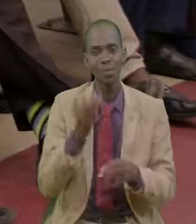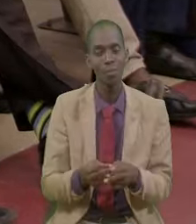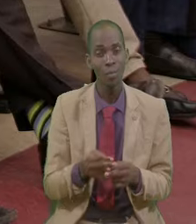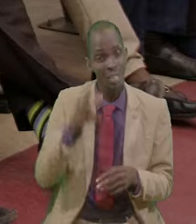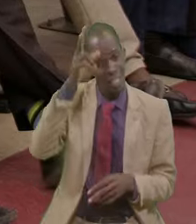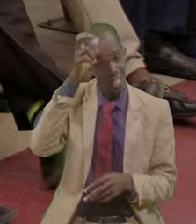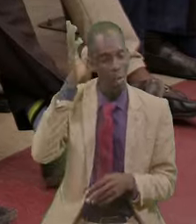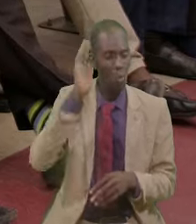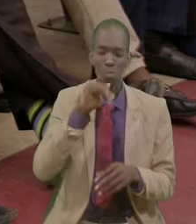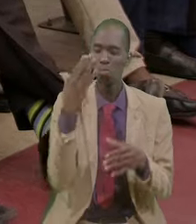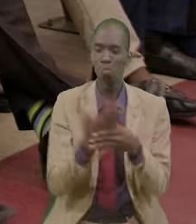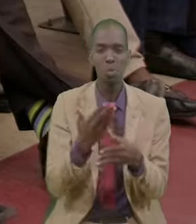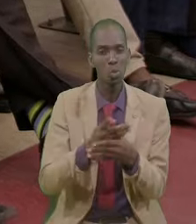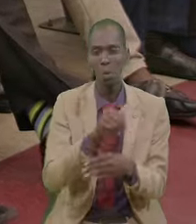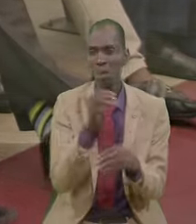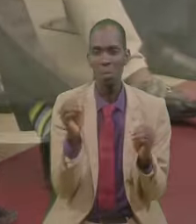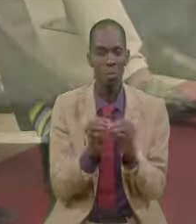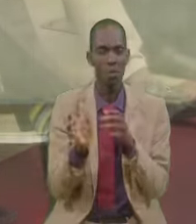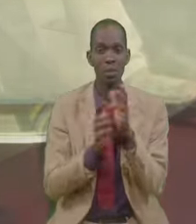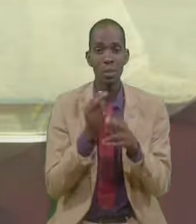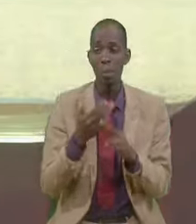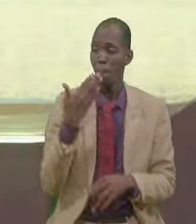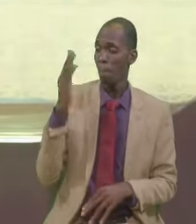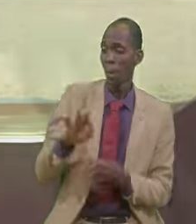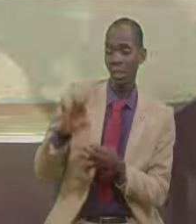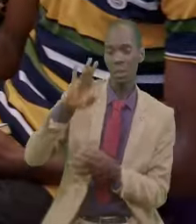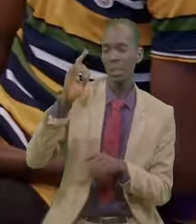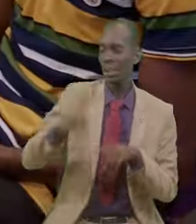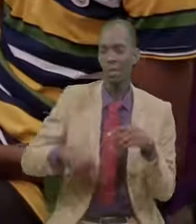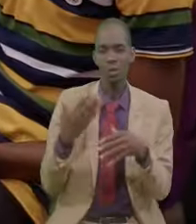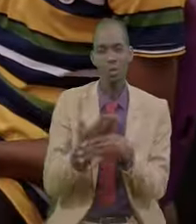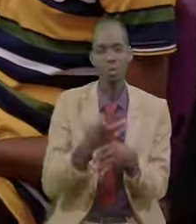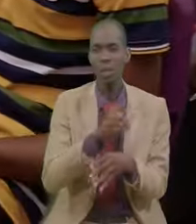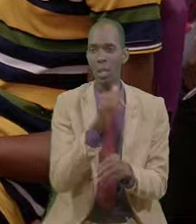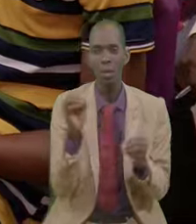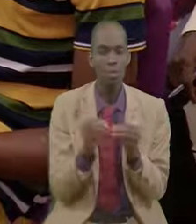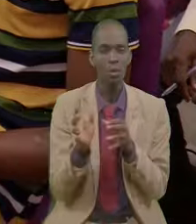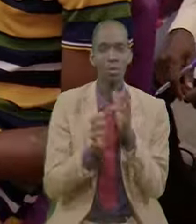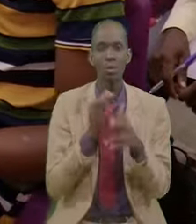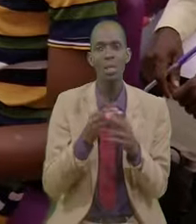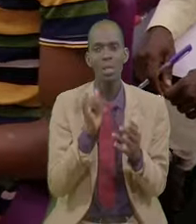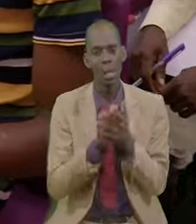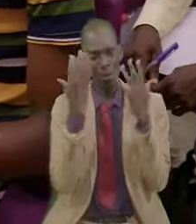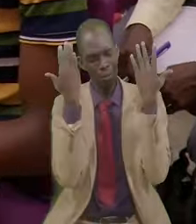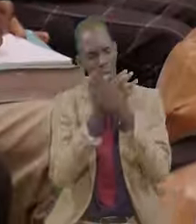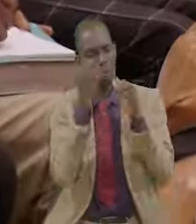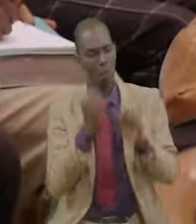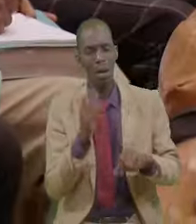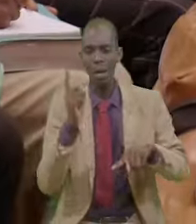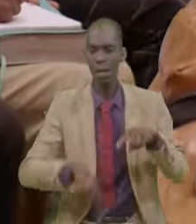Satan will not trouble you there. Evil spirits will not trouble you there. Dark powers will not trouble you